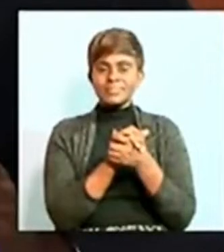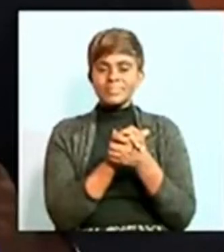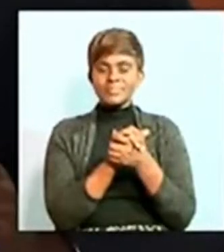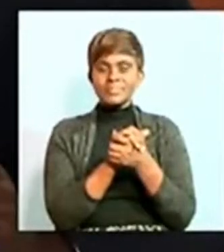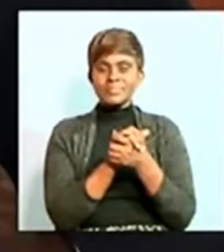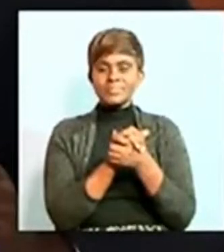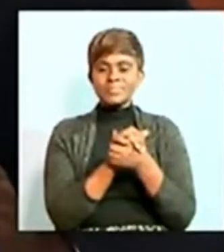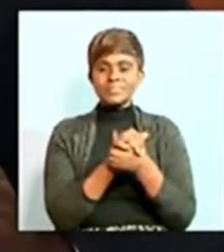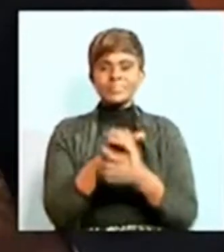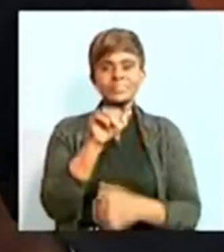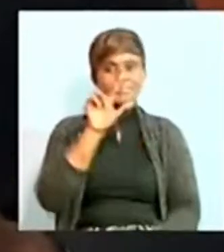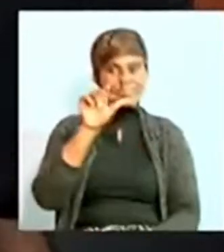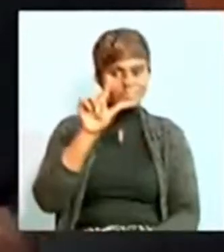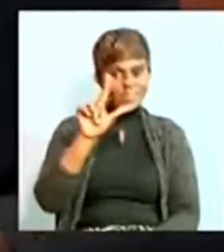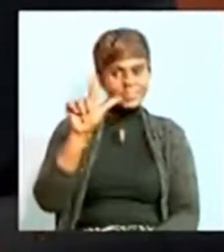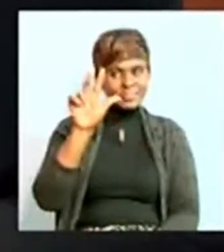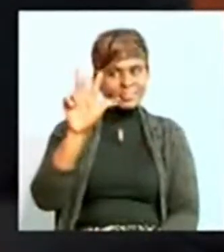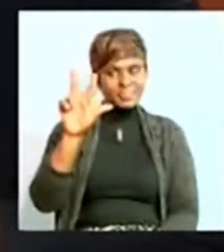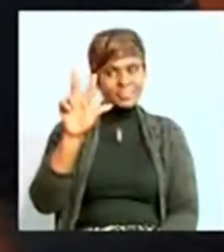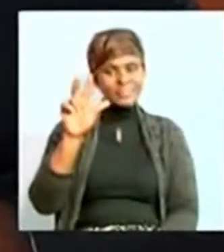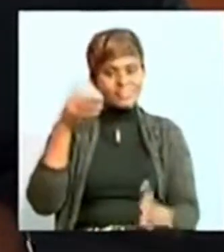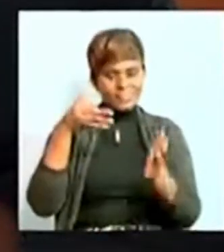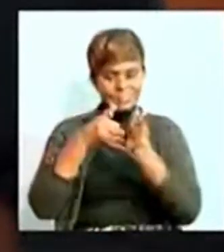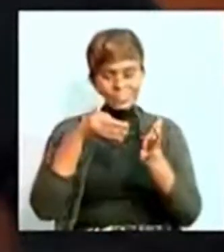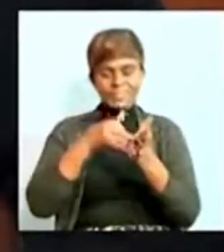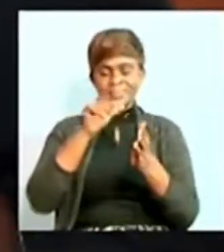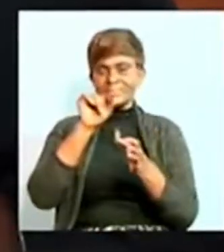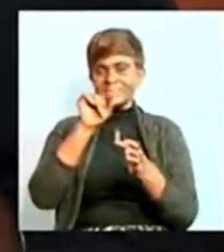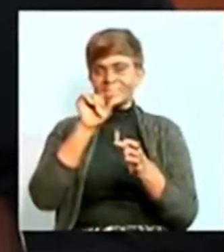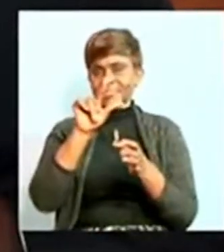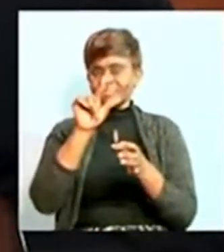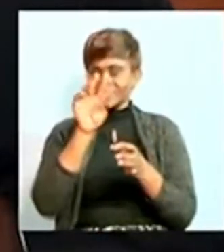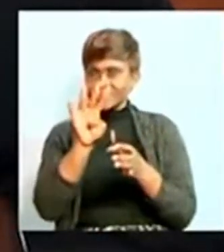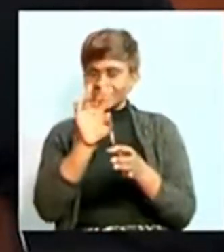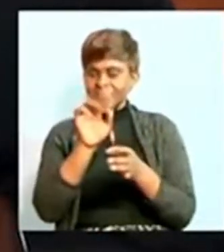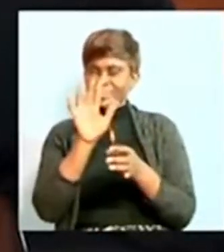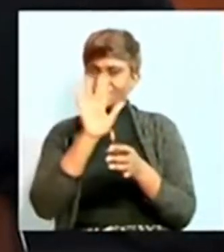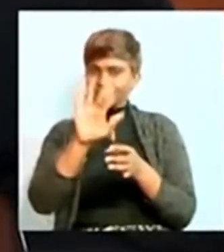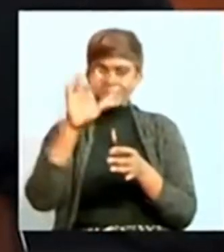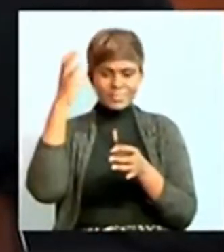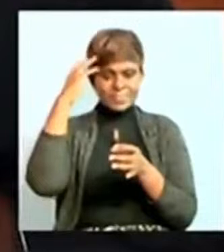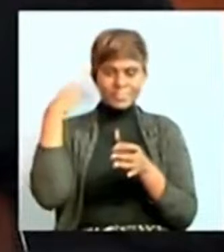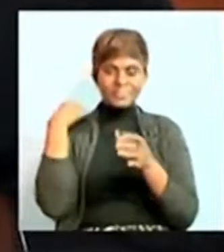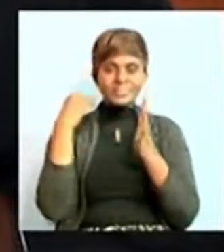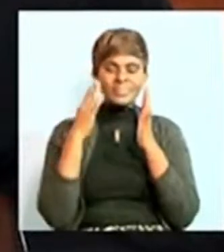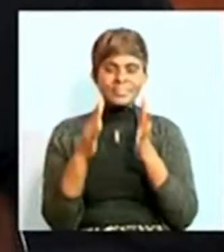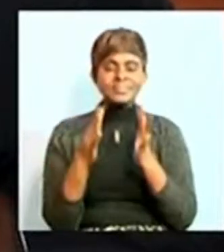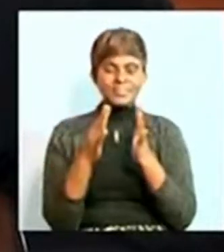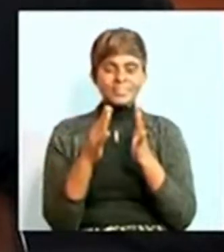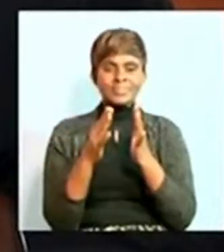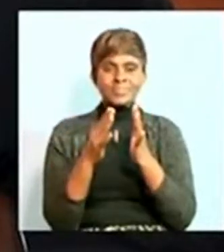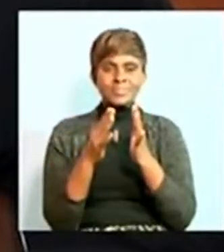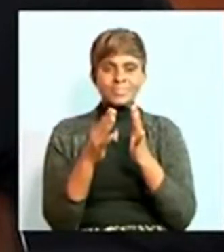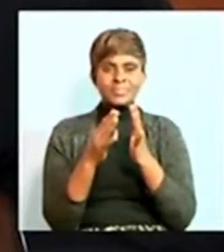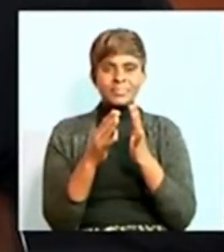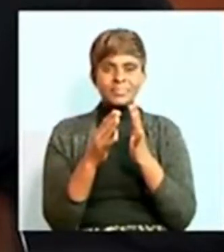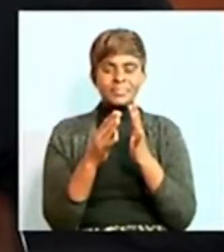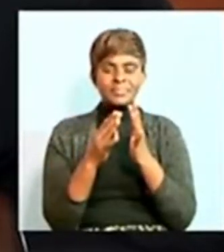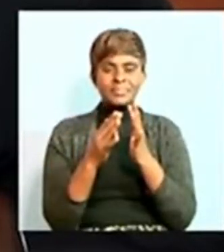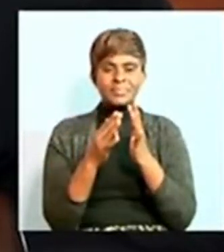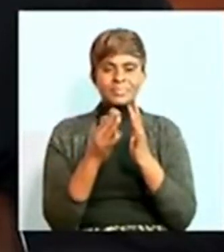The follow-up. 23rd February 2024. When was the officer